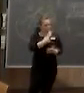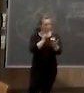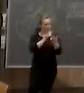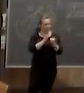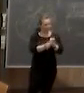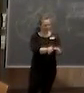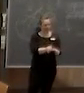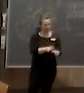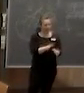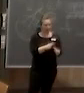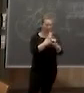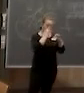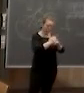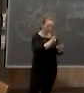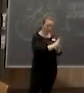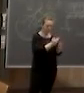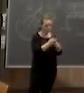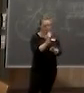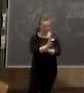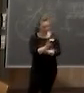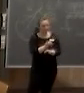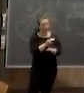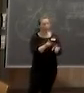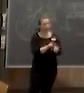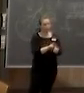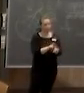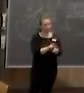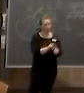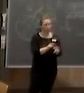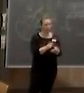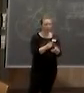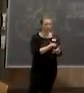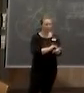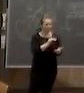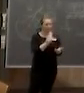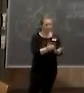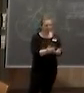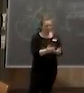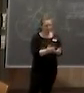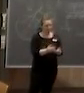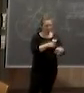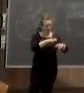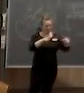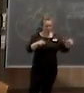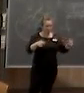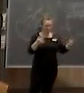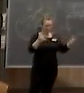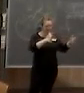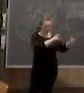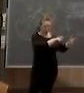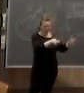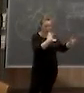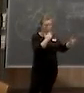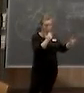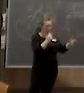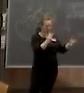to focus on business-to-business, meaning that the amount of training or the variation between customers are quite low, so it's easy to